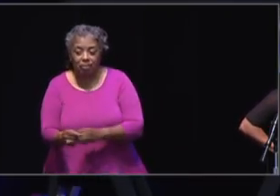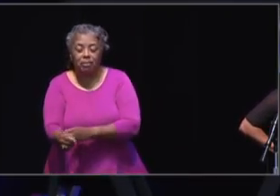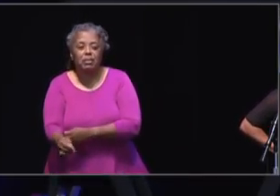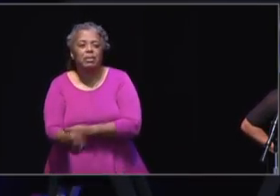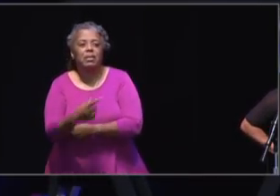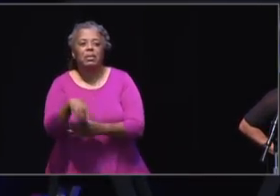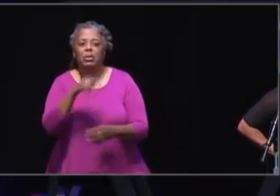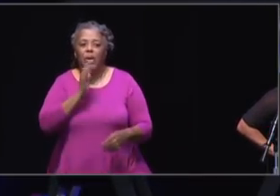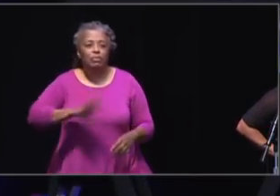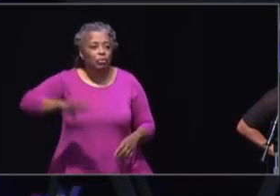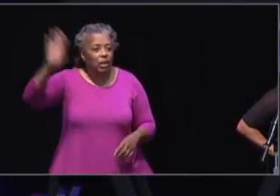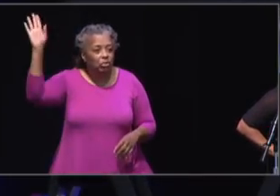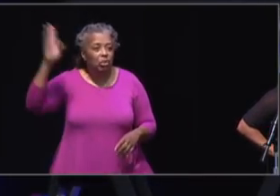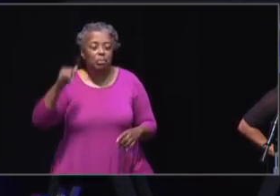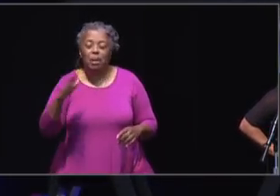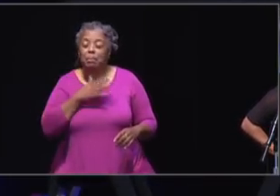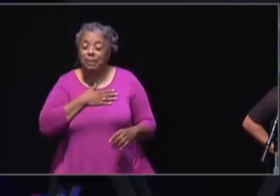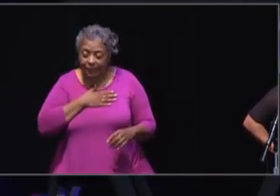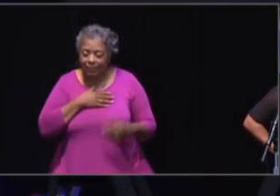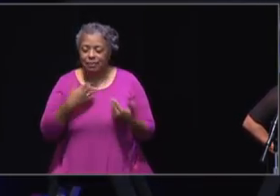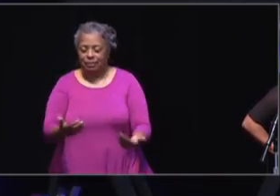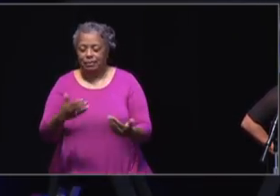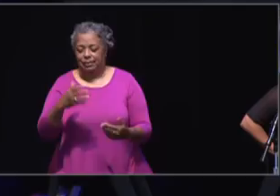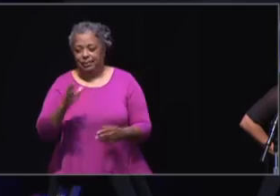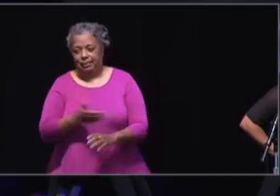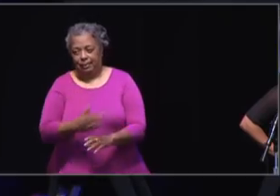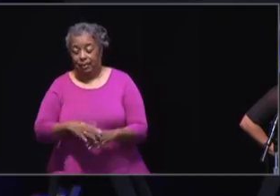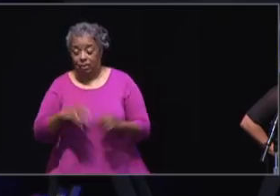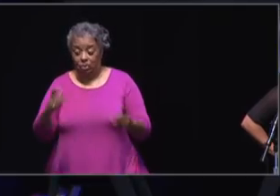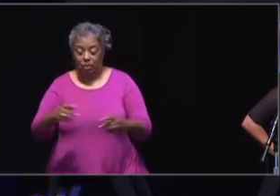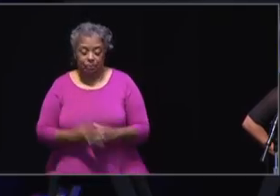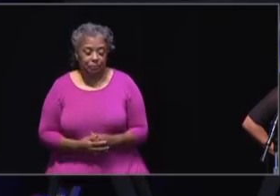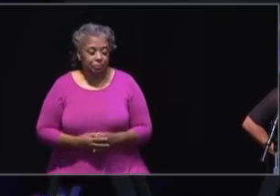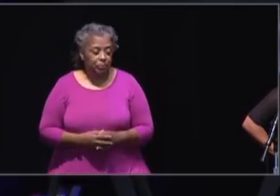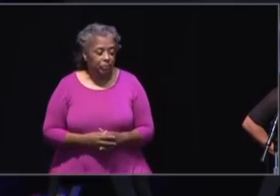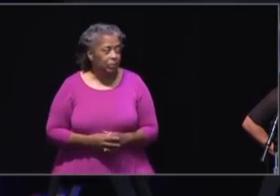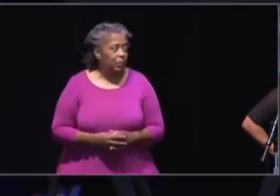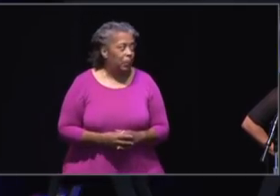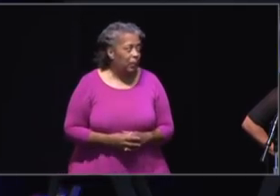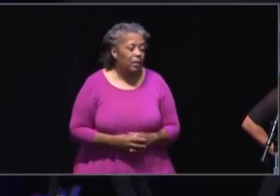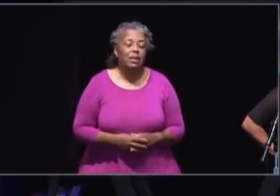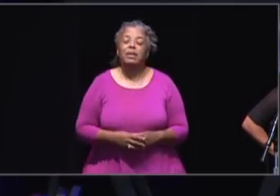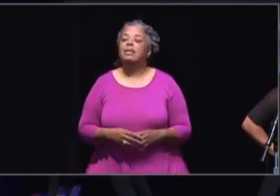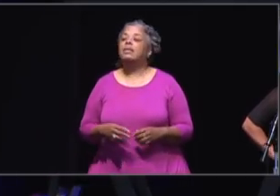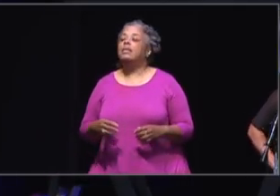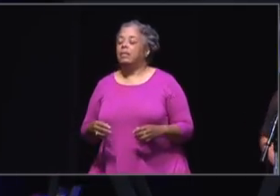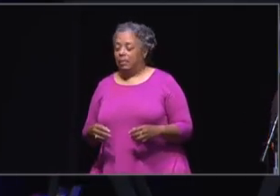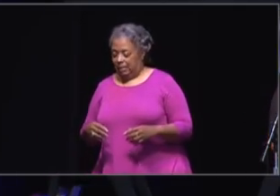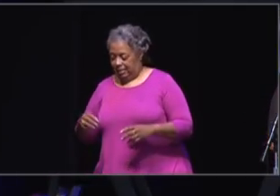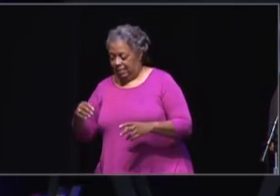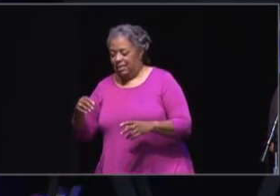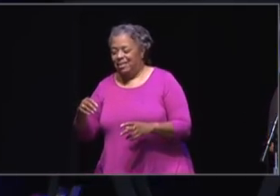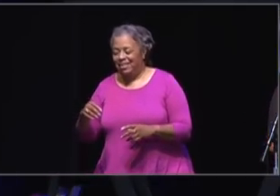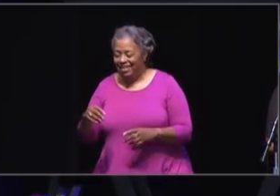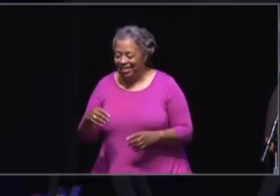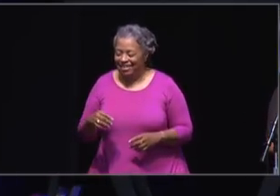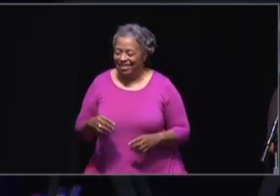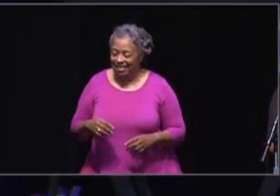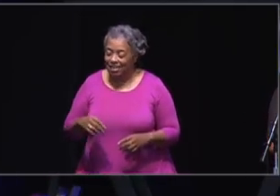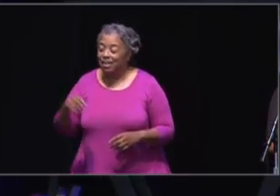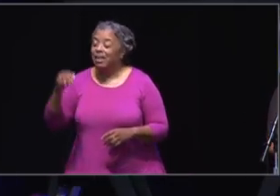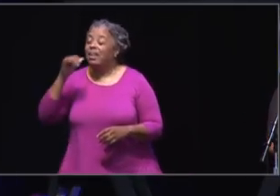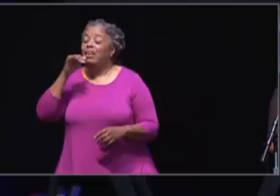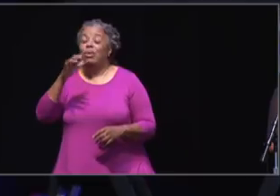You don't have to raise your hand, but do open your mouth. Here we go. And sing till the power of the